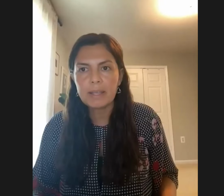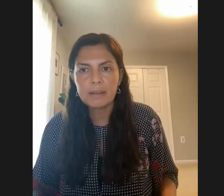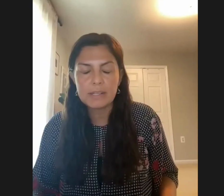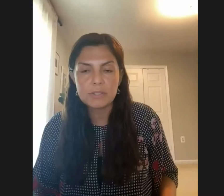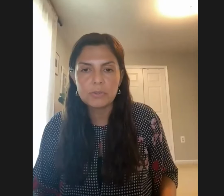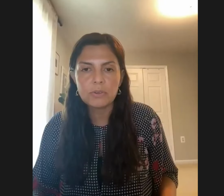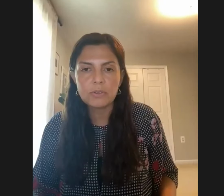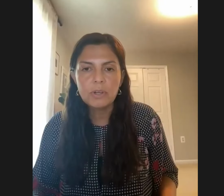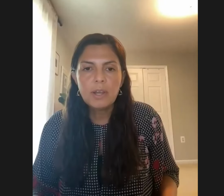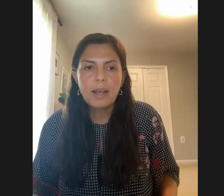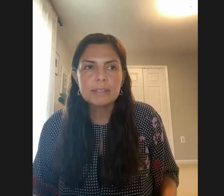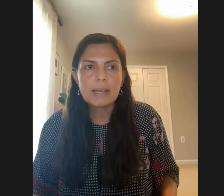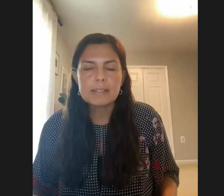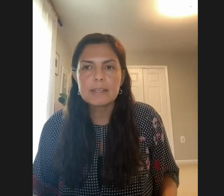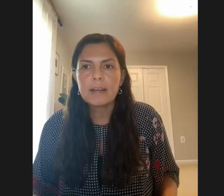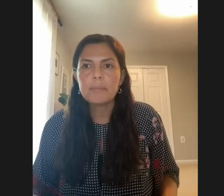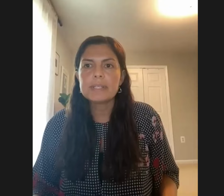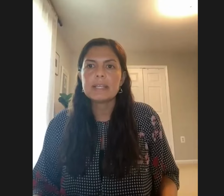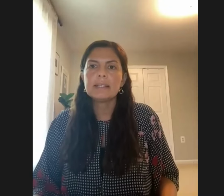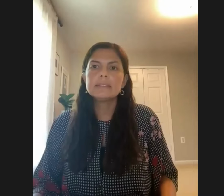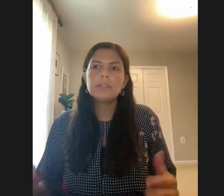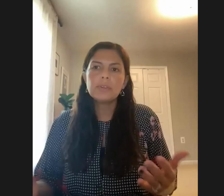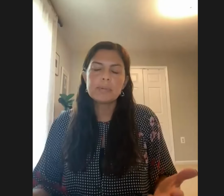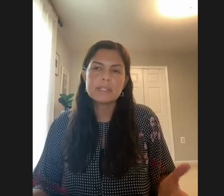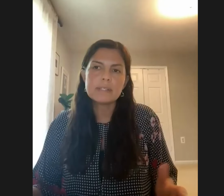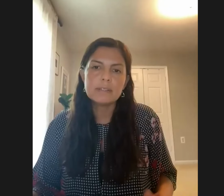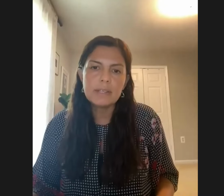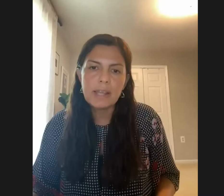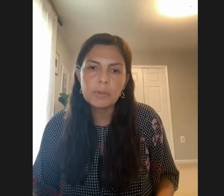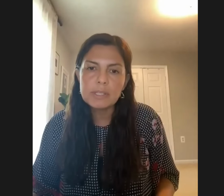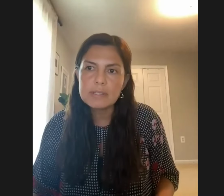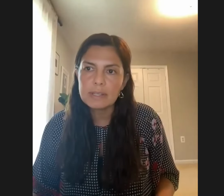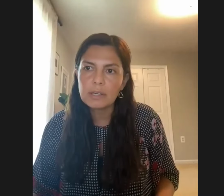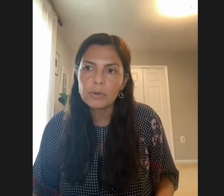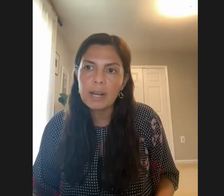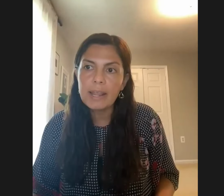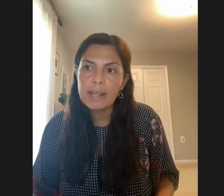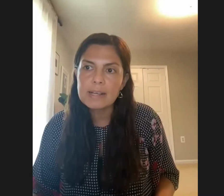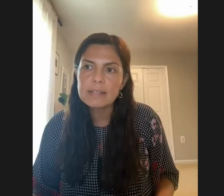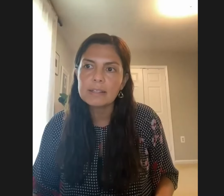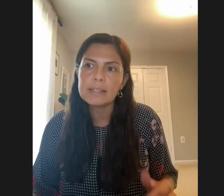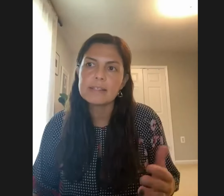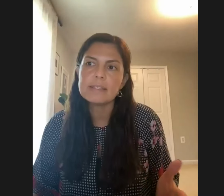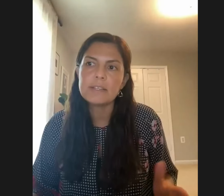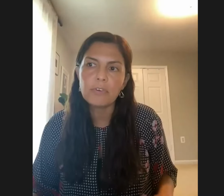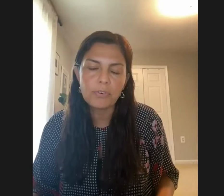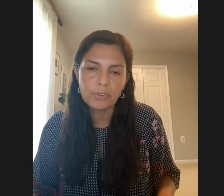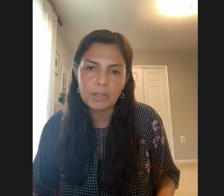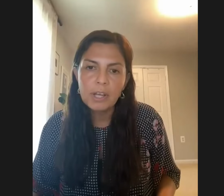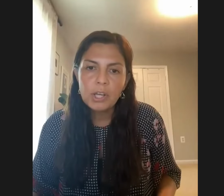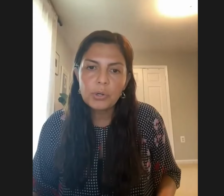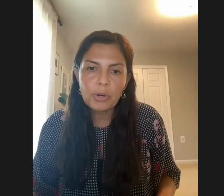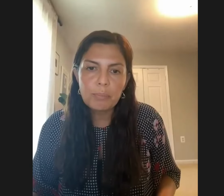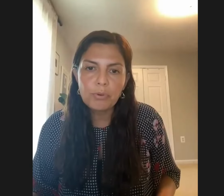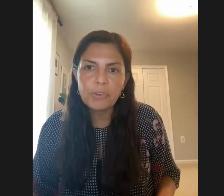Presented by Ernesto, and that present, the persistent inequities in rural areas and the necessity for